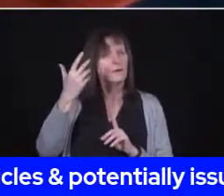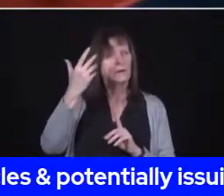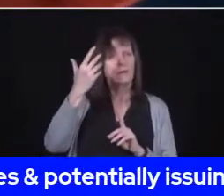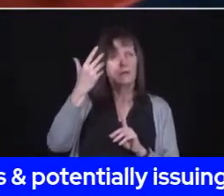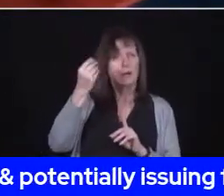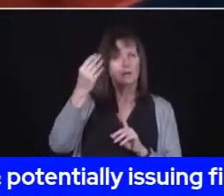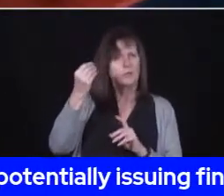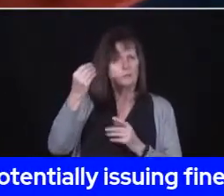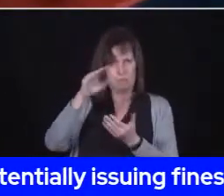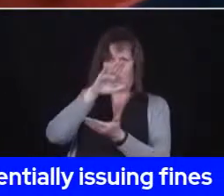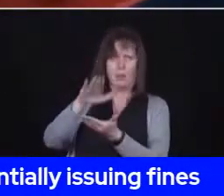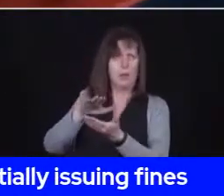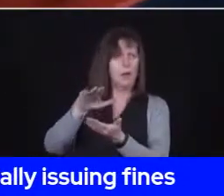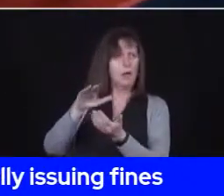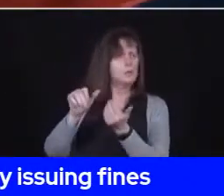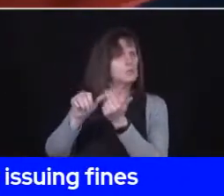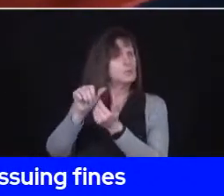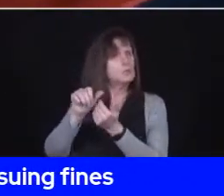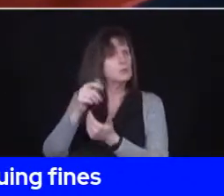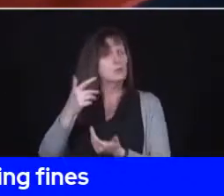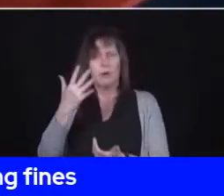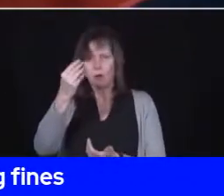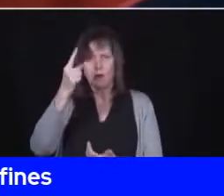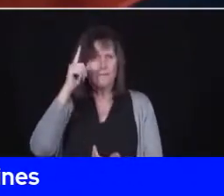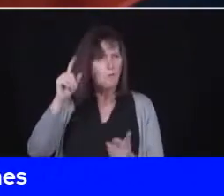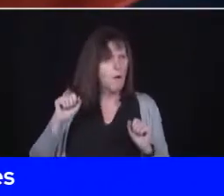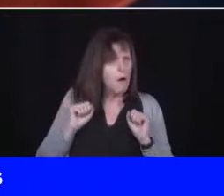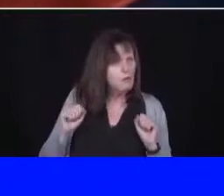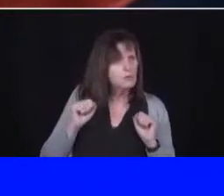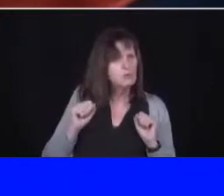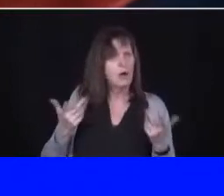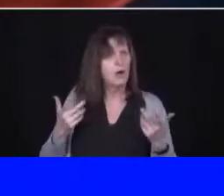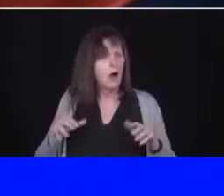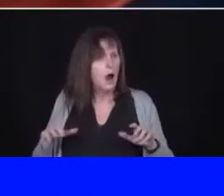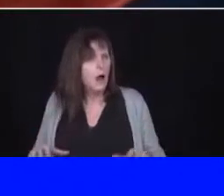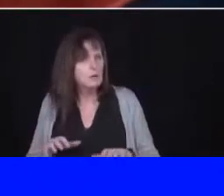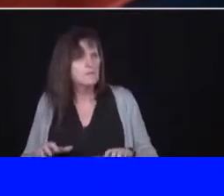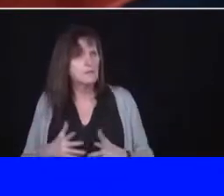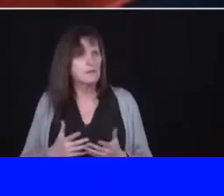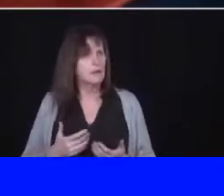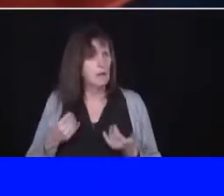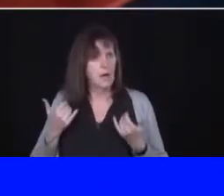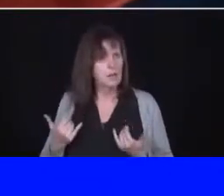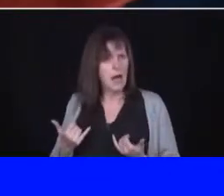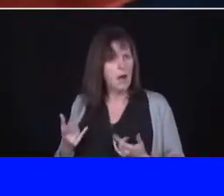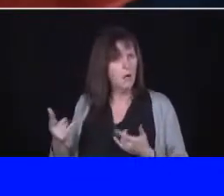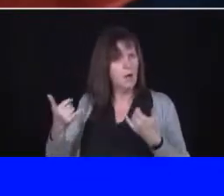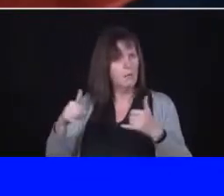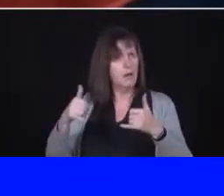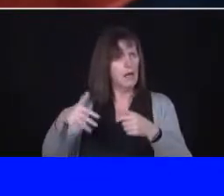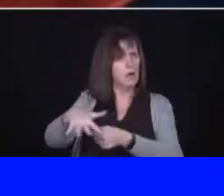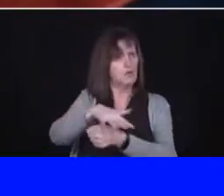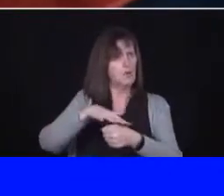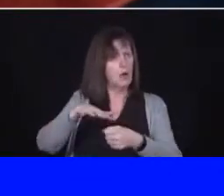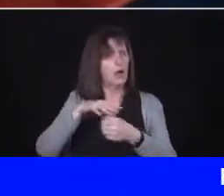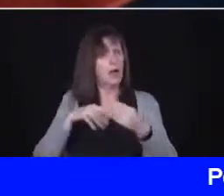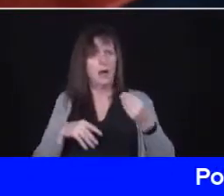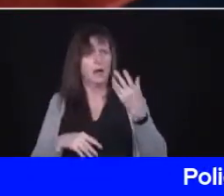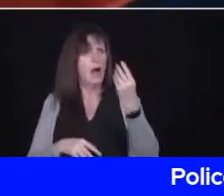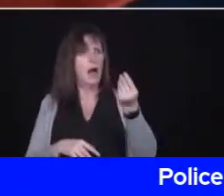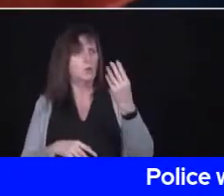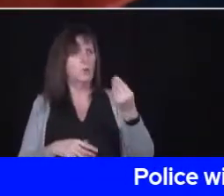do exercise, whatever. And now we're hearing that playgrounds and outdoor parks are going